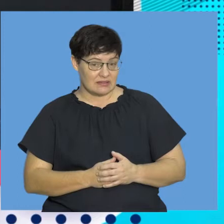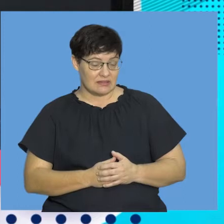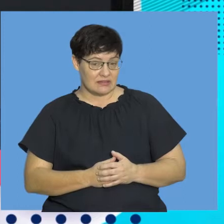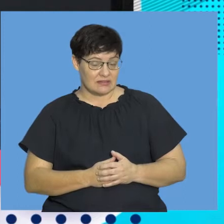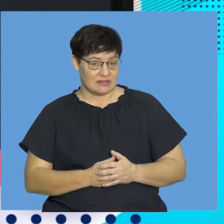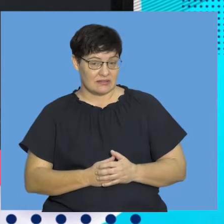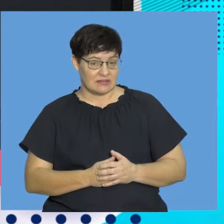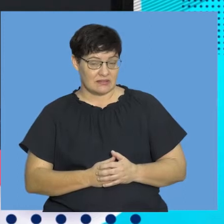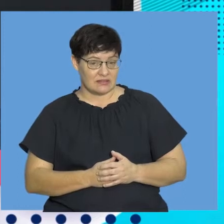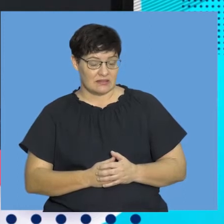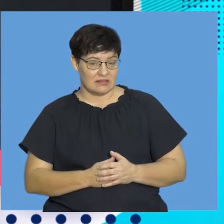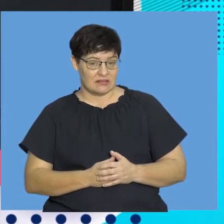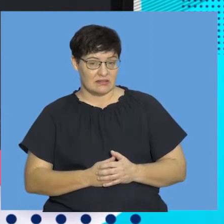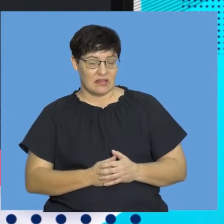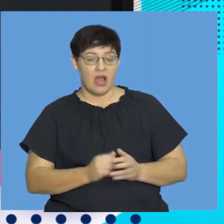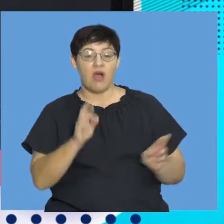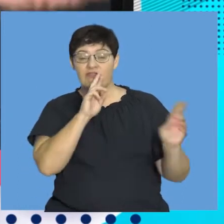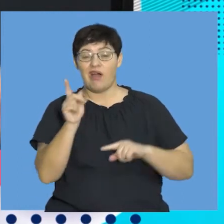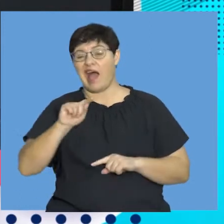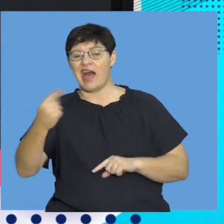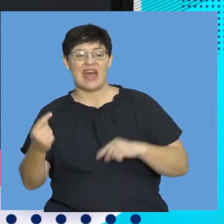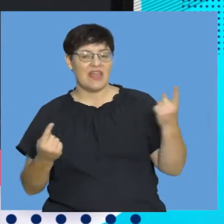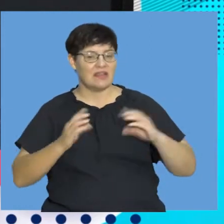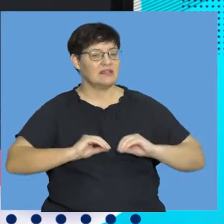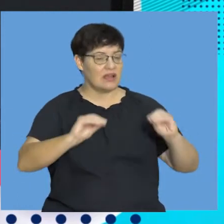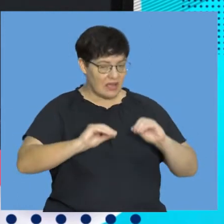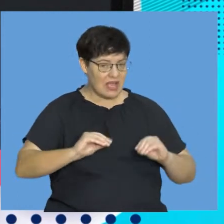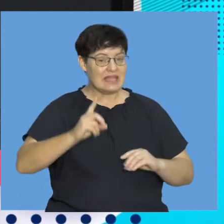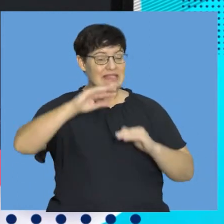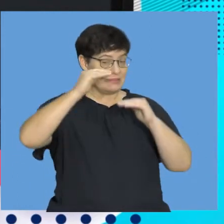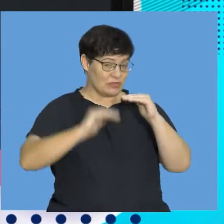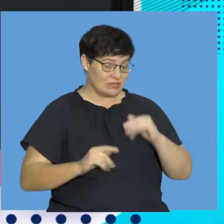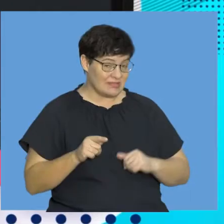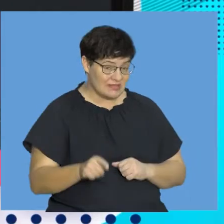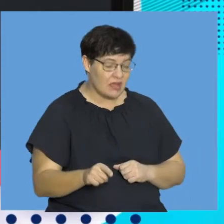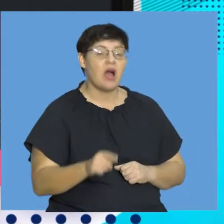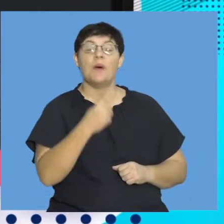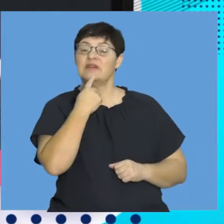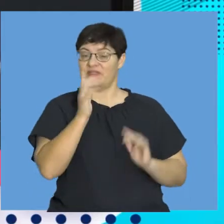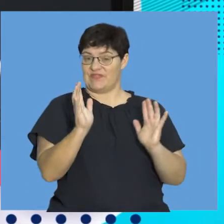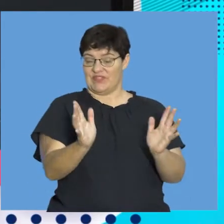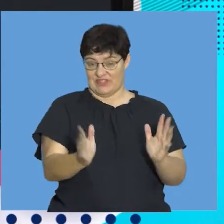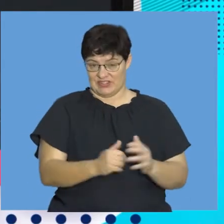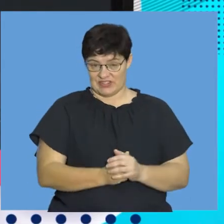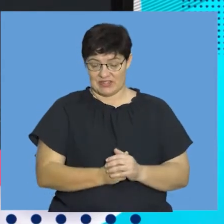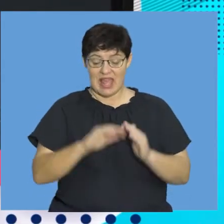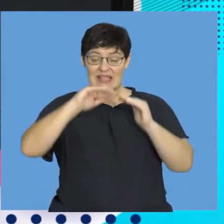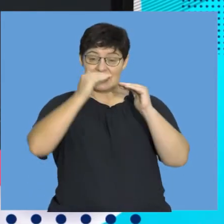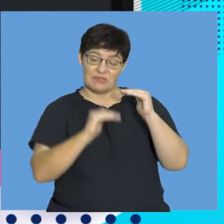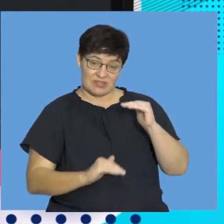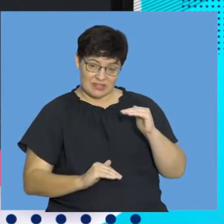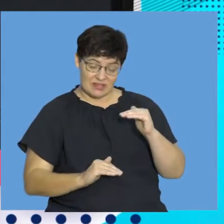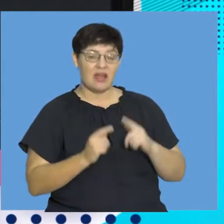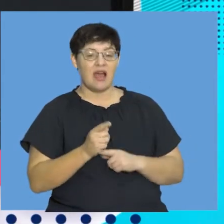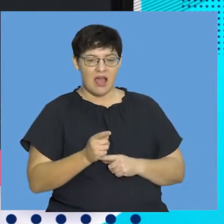it is an expense. And if you refer to our other lessons on depreciation, you will remember we said that